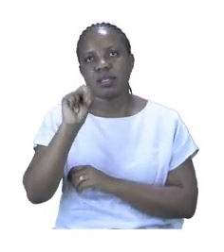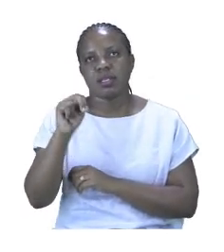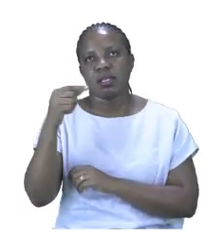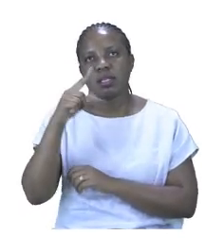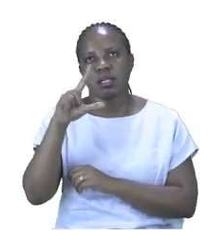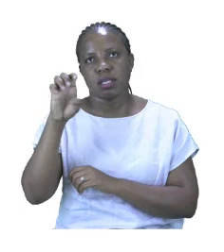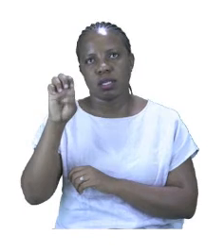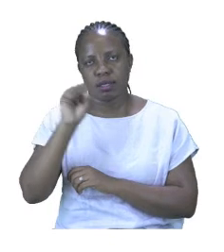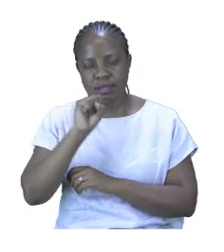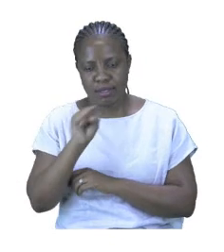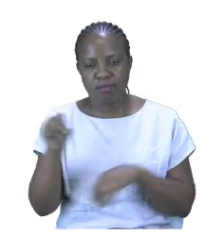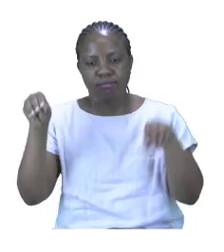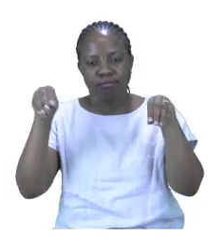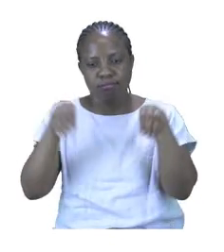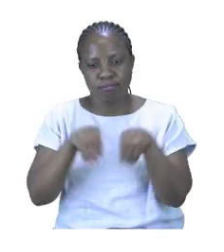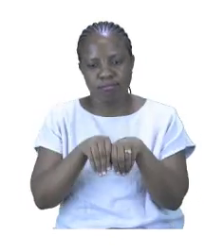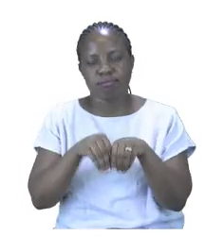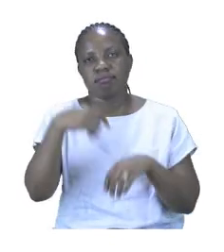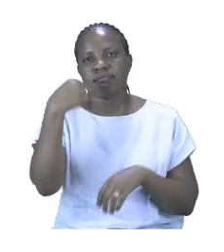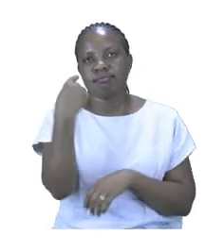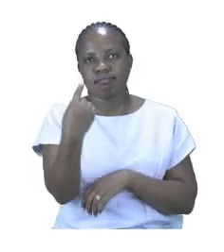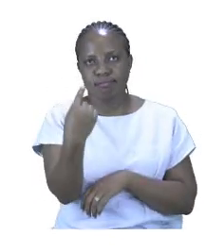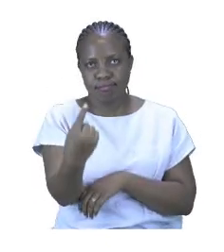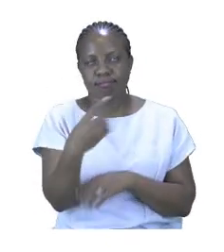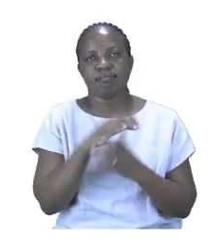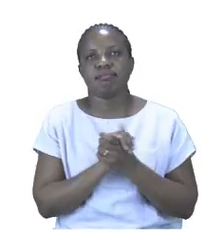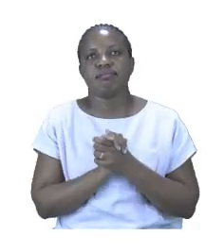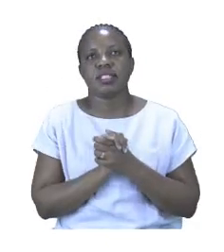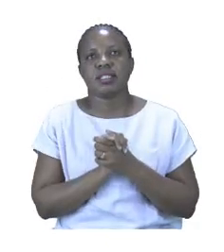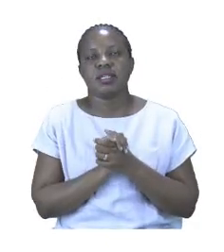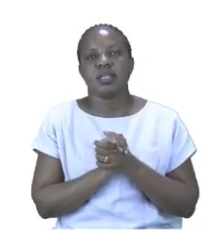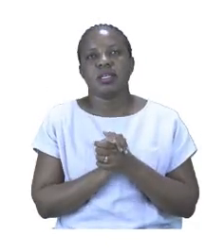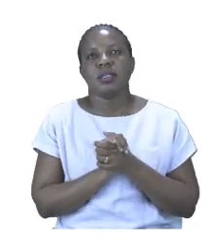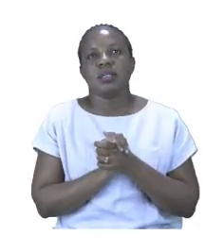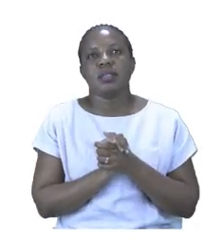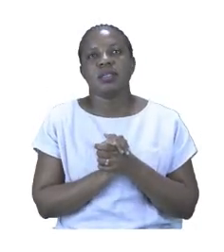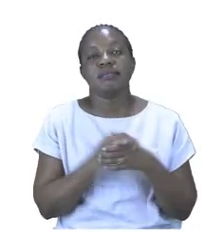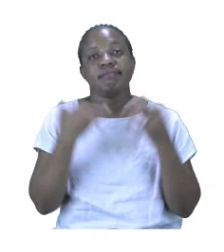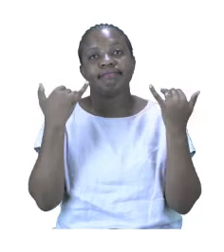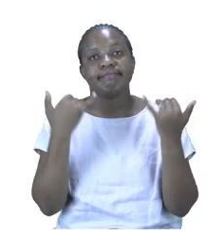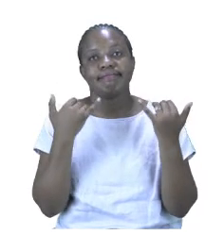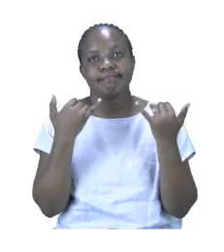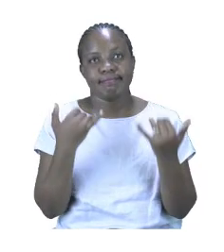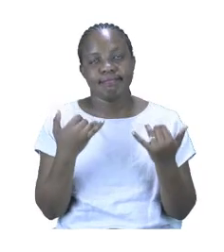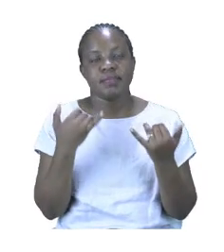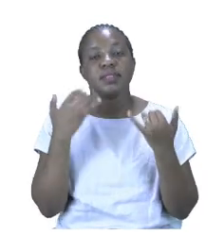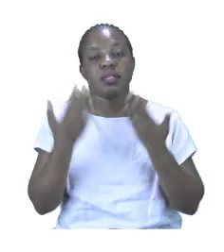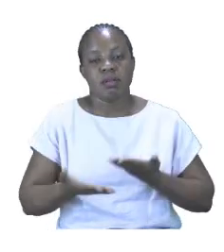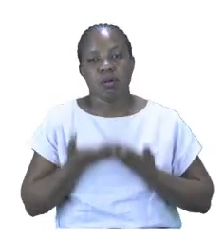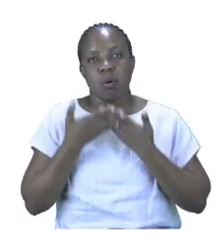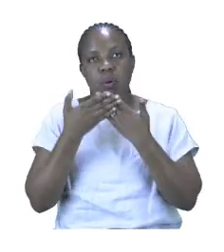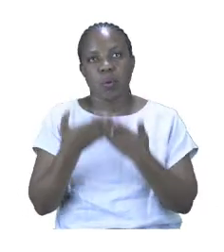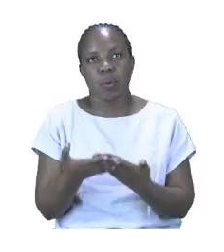shape. Make sure that you have the correct one. But for now, I am going to help you